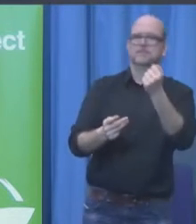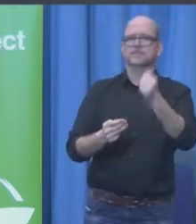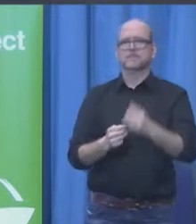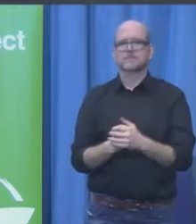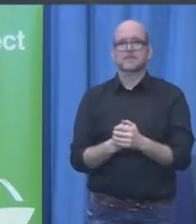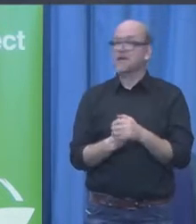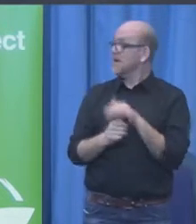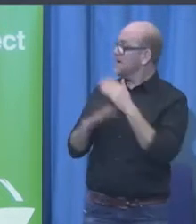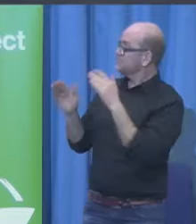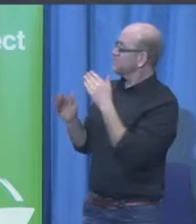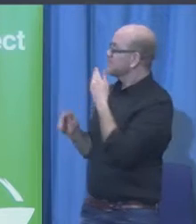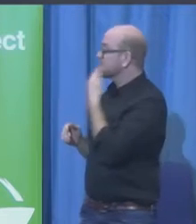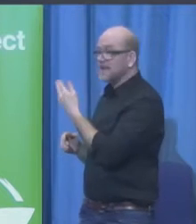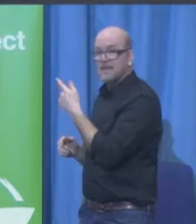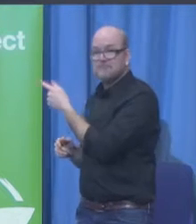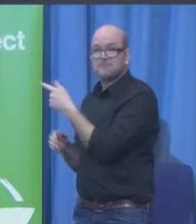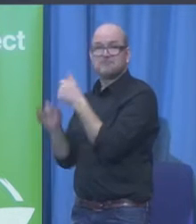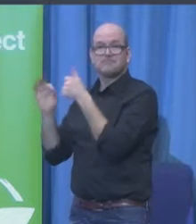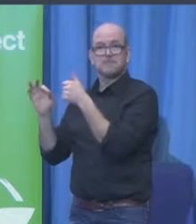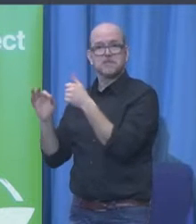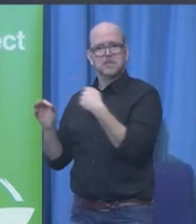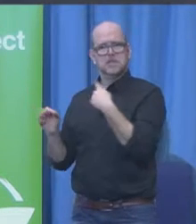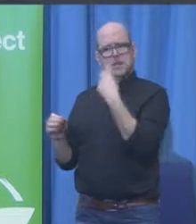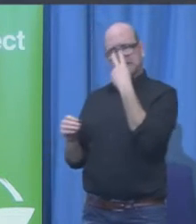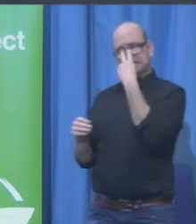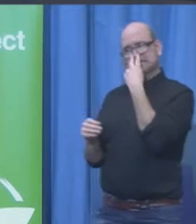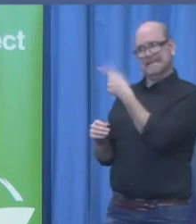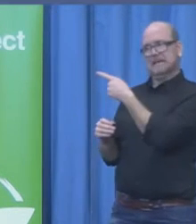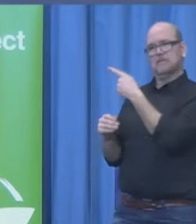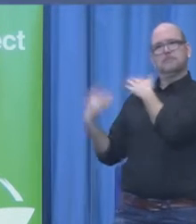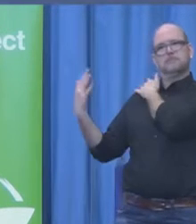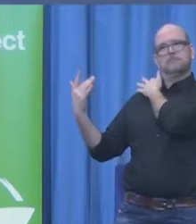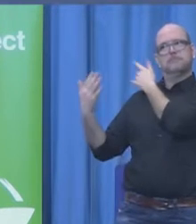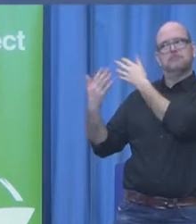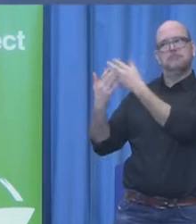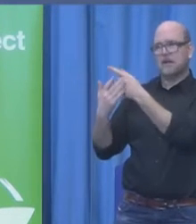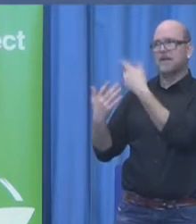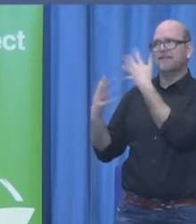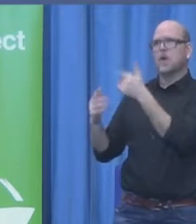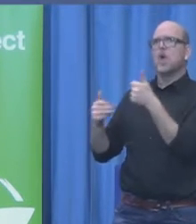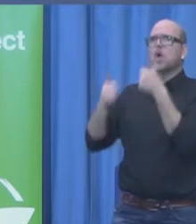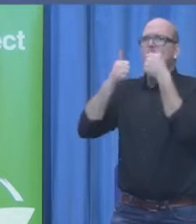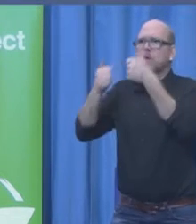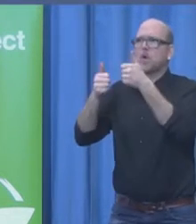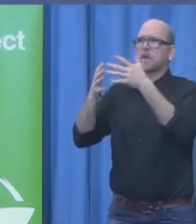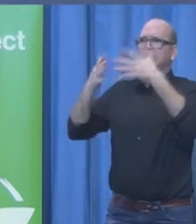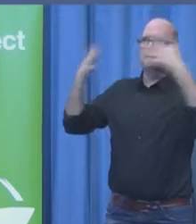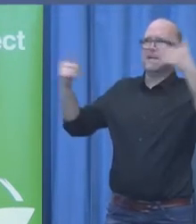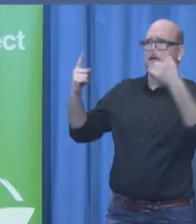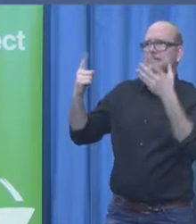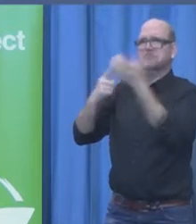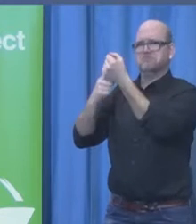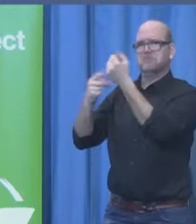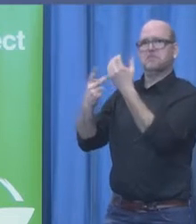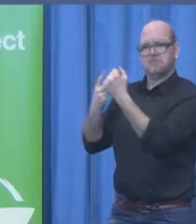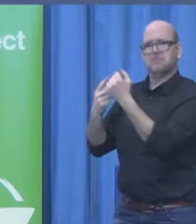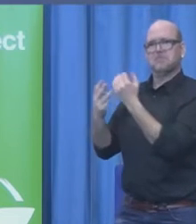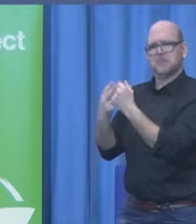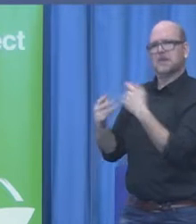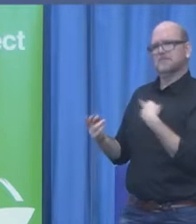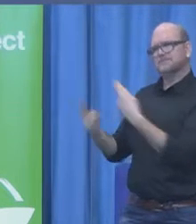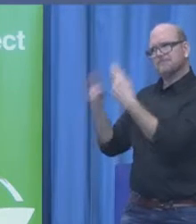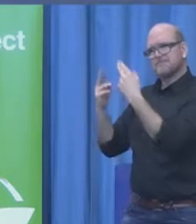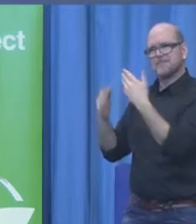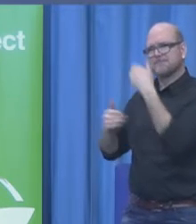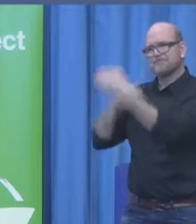the Disability Equality Act. I think there's also some reform coming up of in this field. But let's